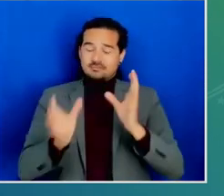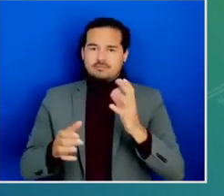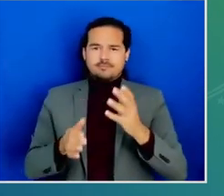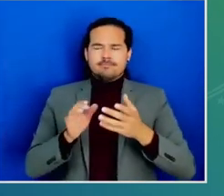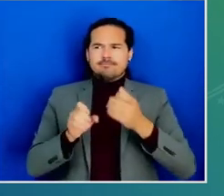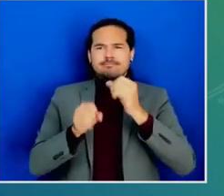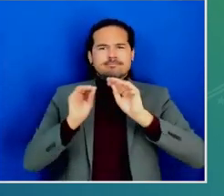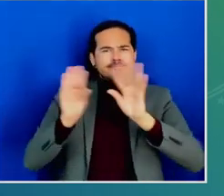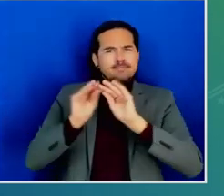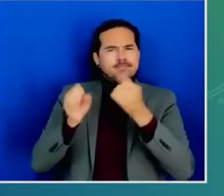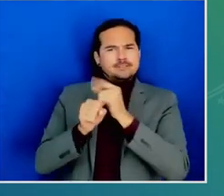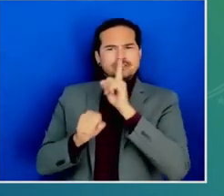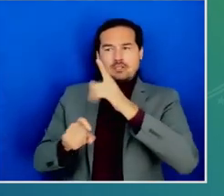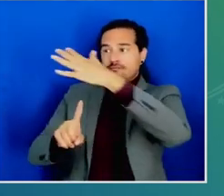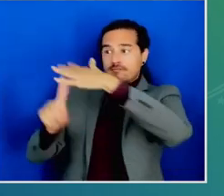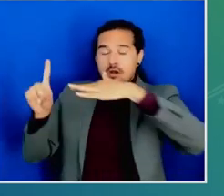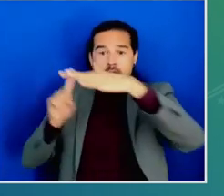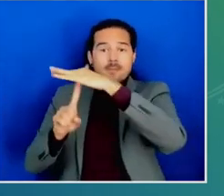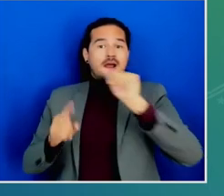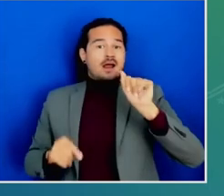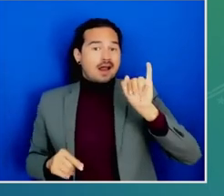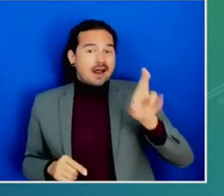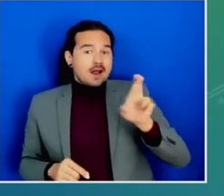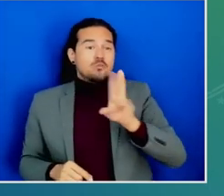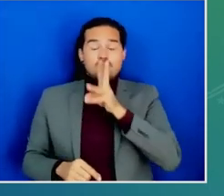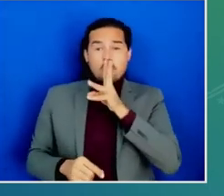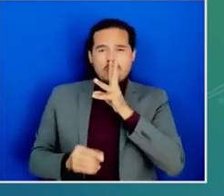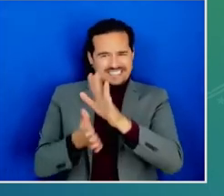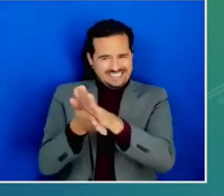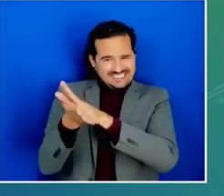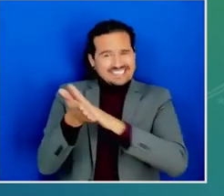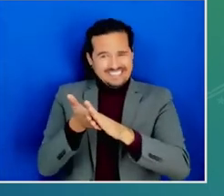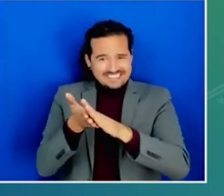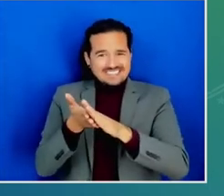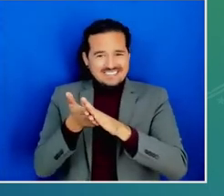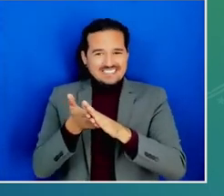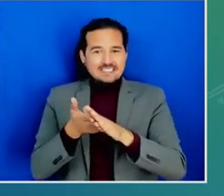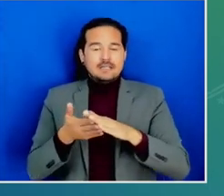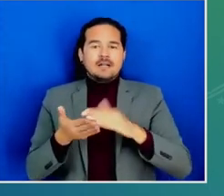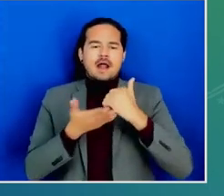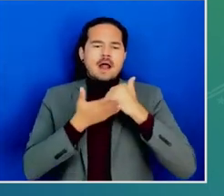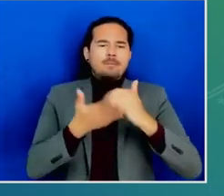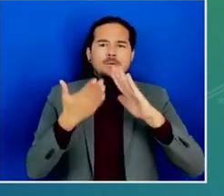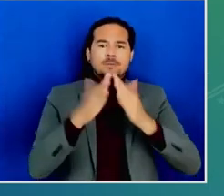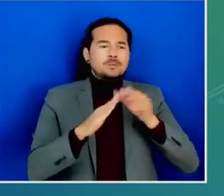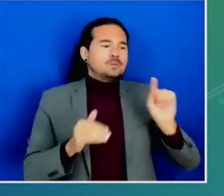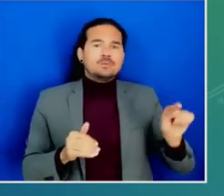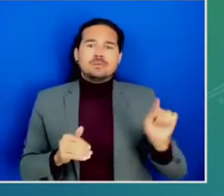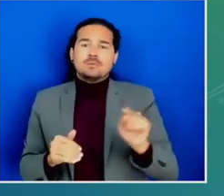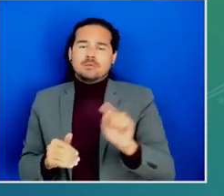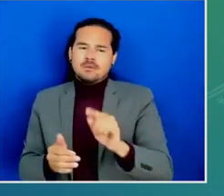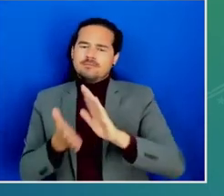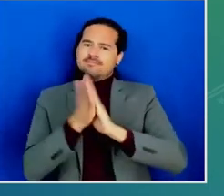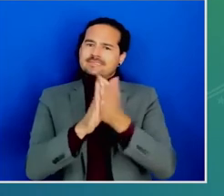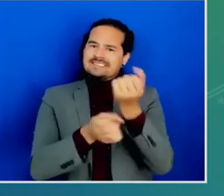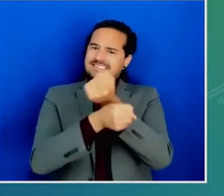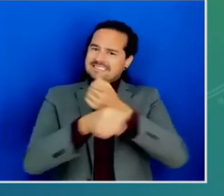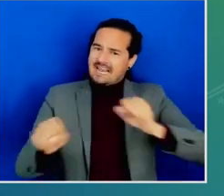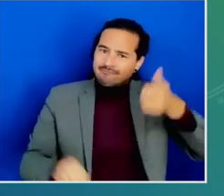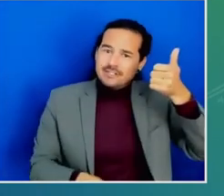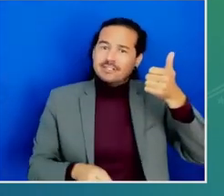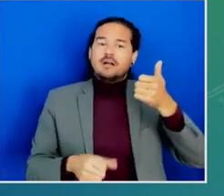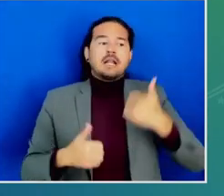and water were cleaner, to make communities safer and more livable, and begin to confront the crisis